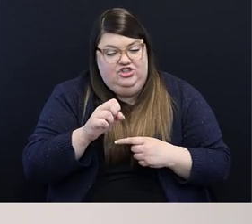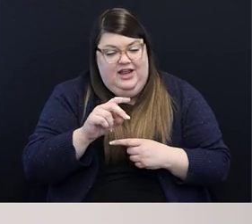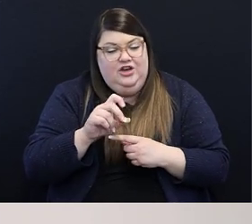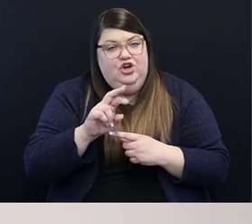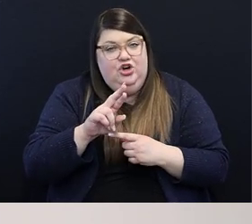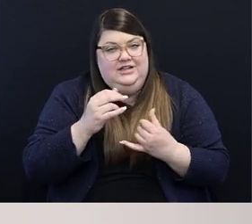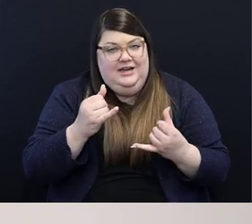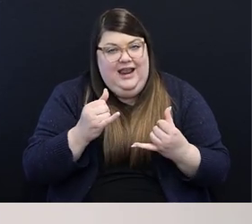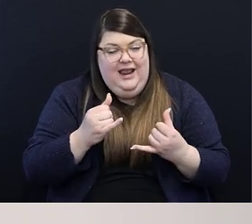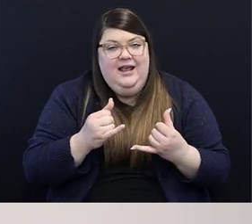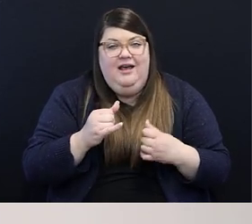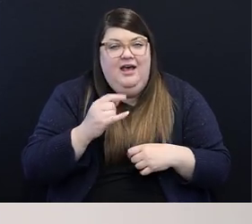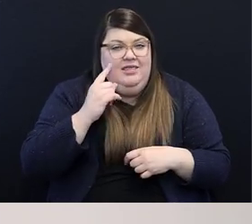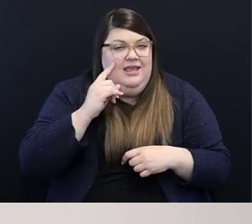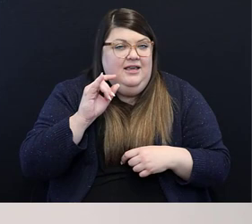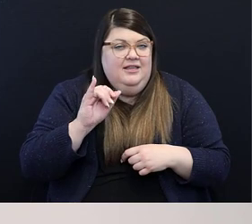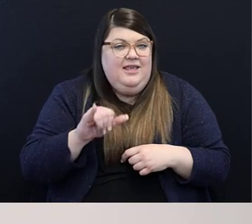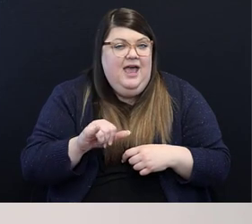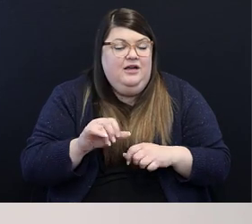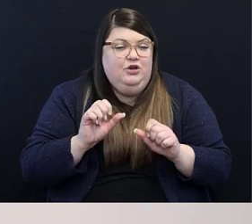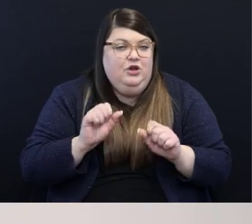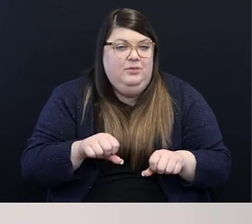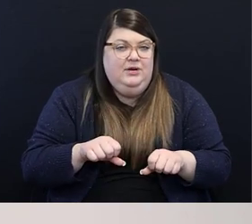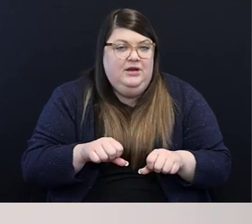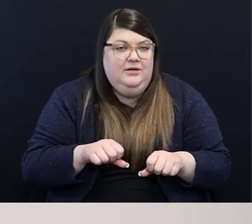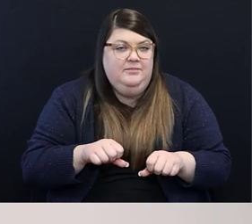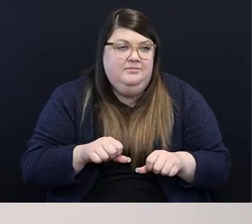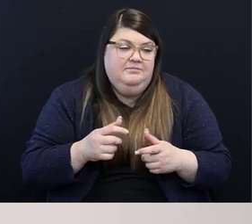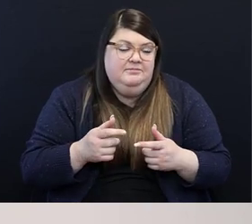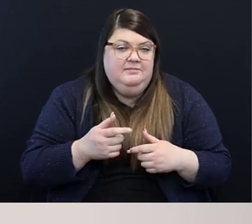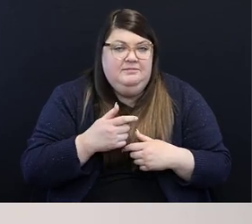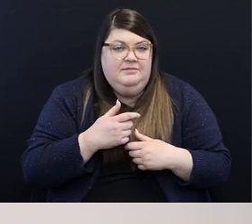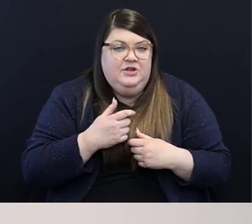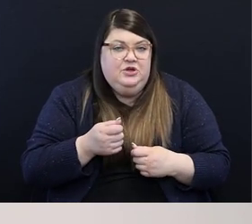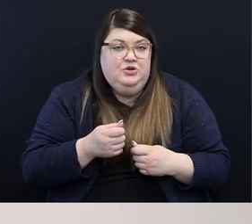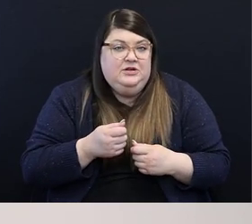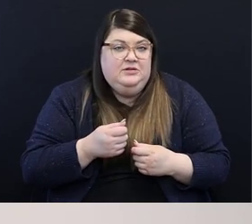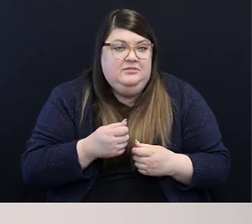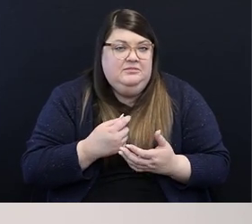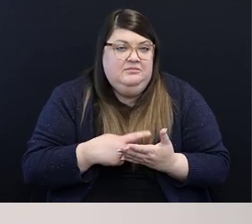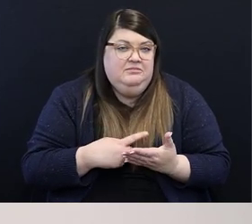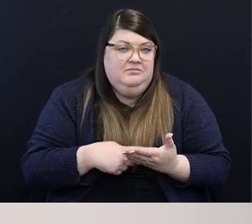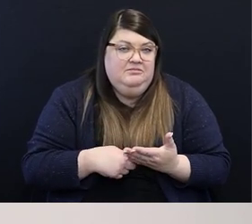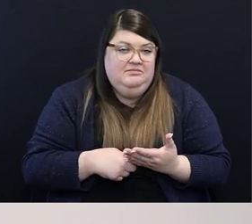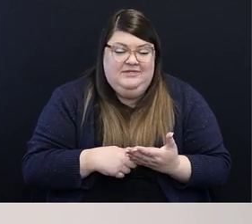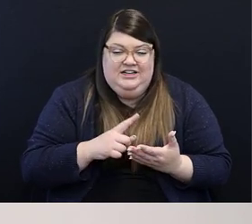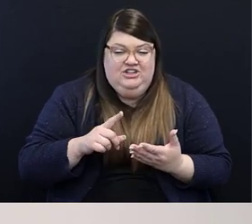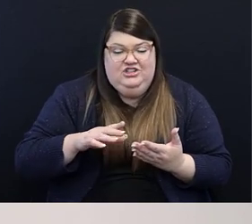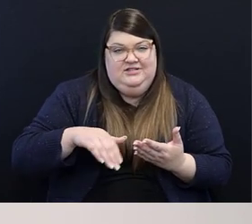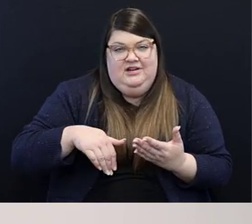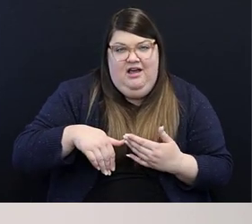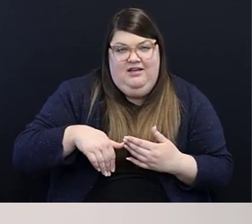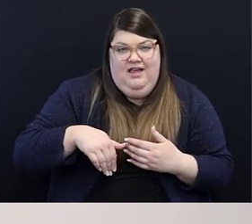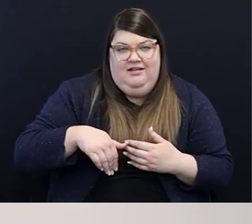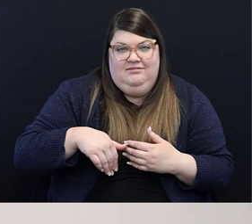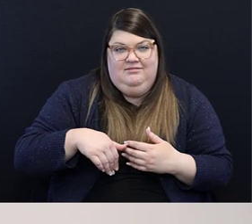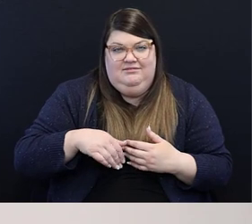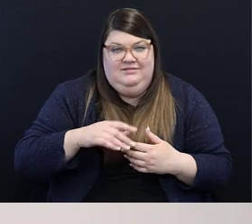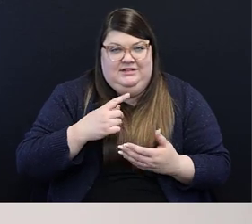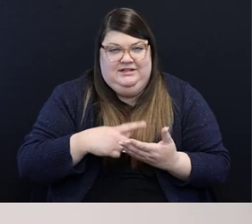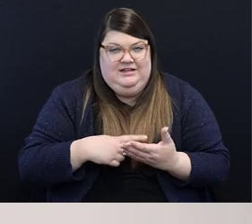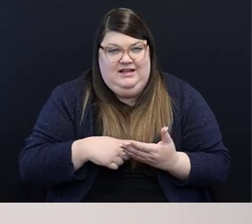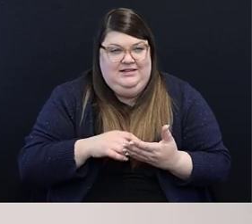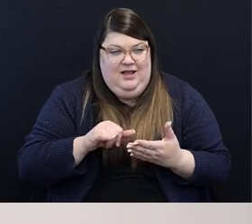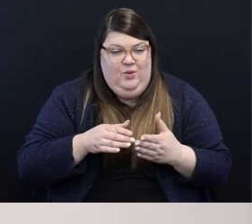Mm-hmm. That this is this could be, you know, this is just not dealt with in a way, like when you think